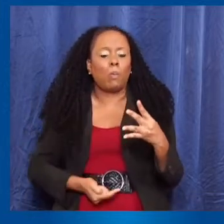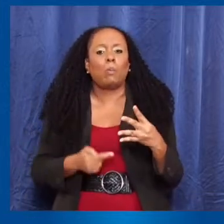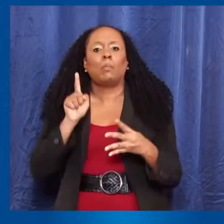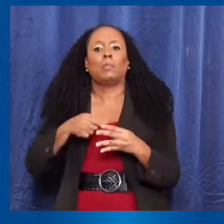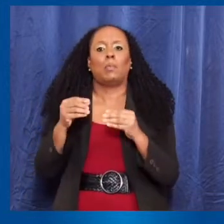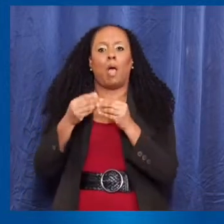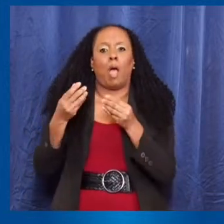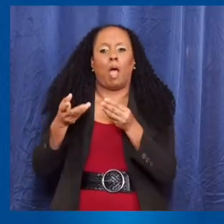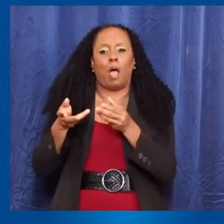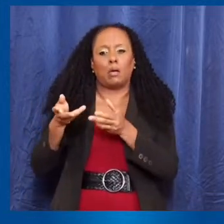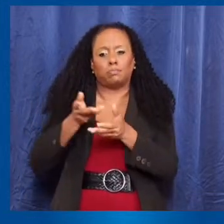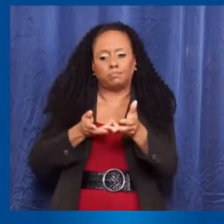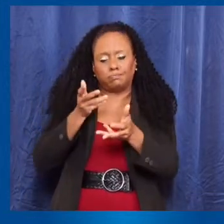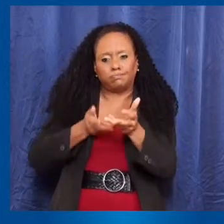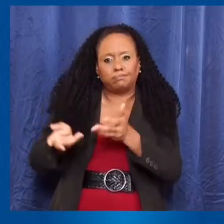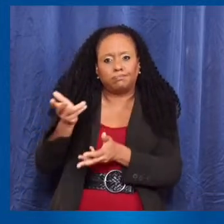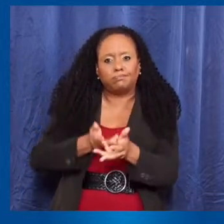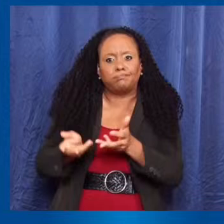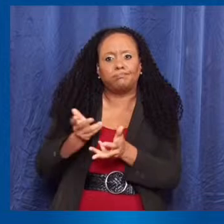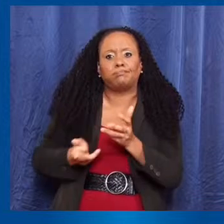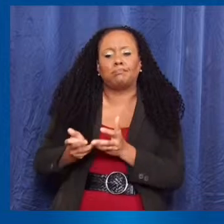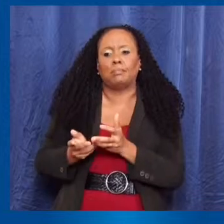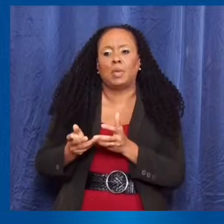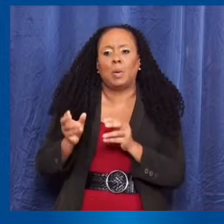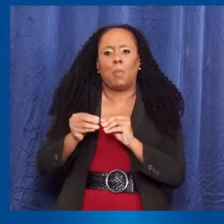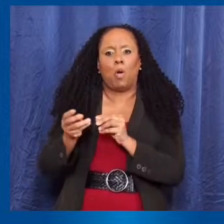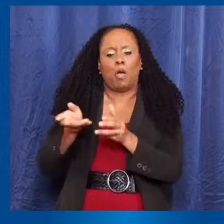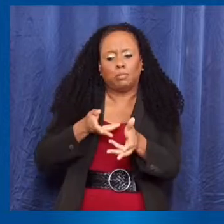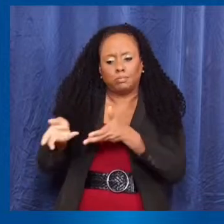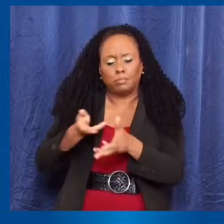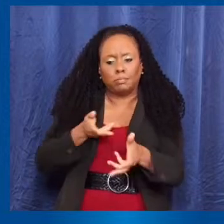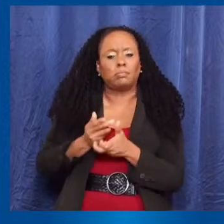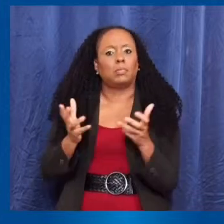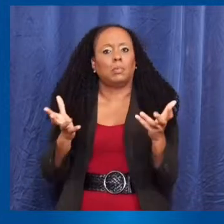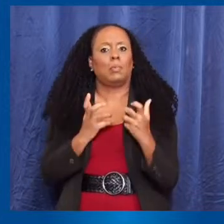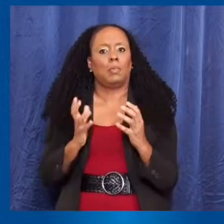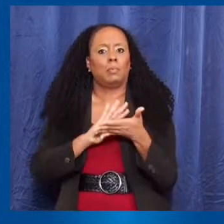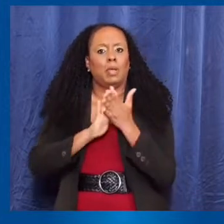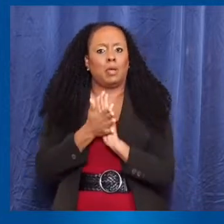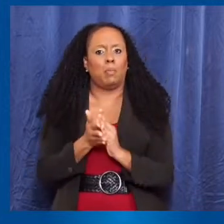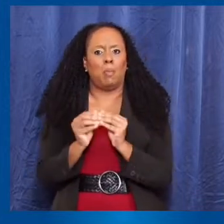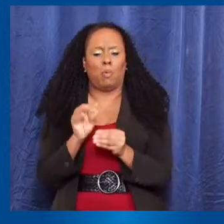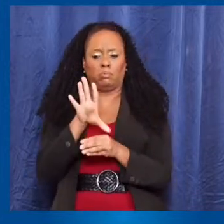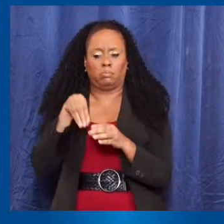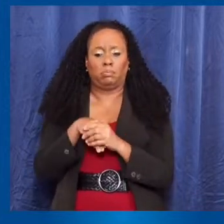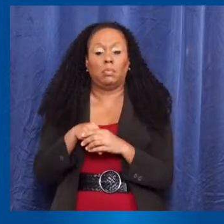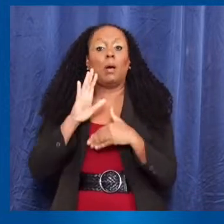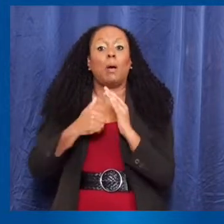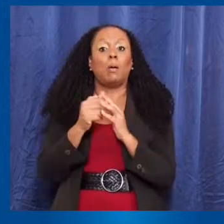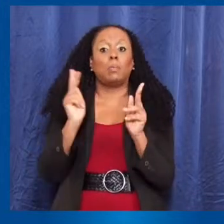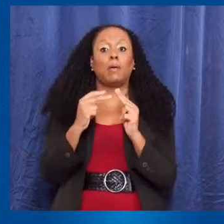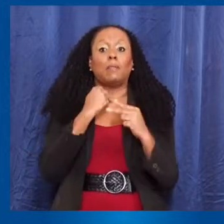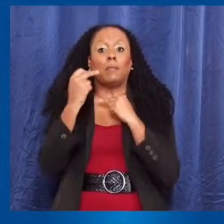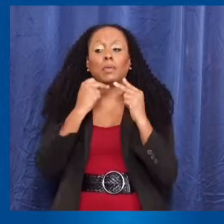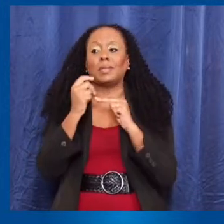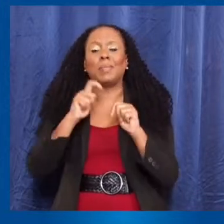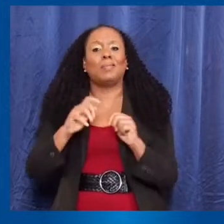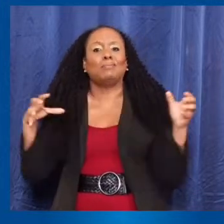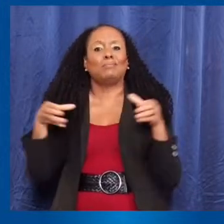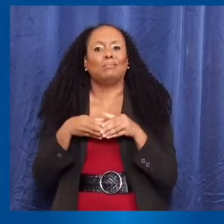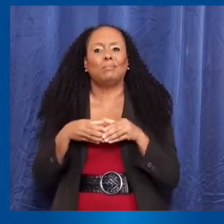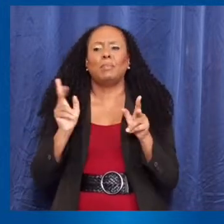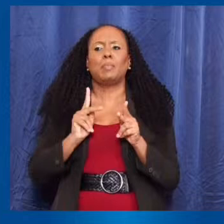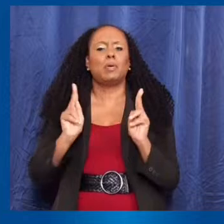engagement. This summit must be as inclusive as possible. All voices must be heard.